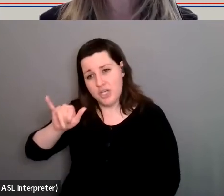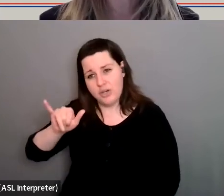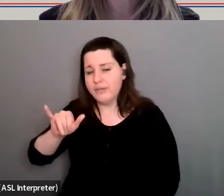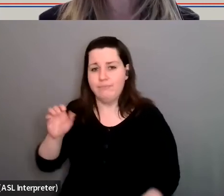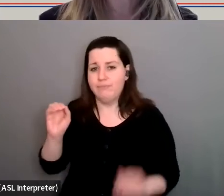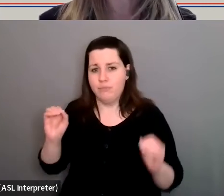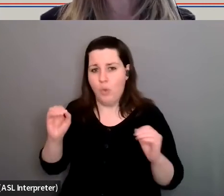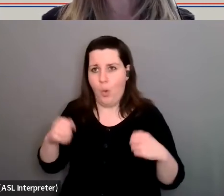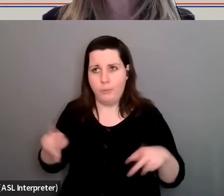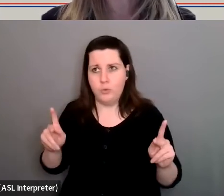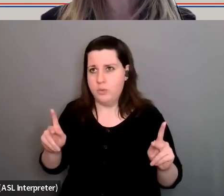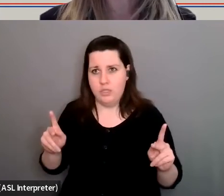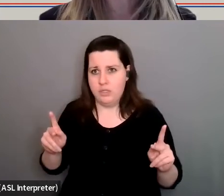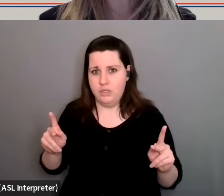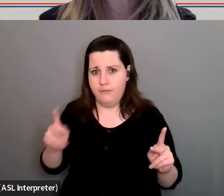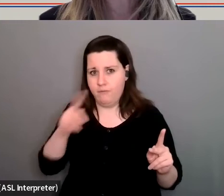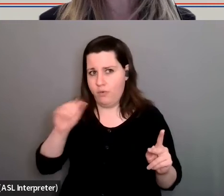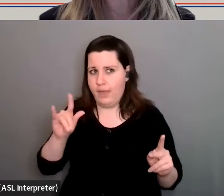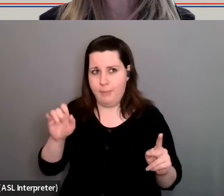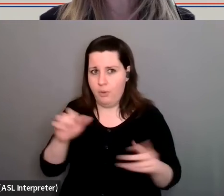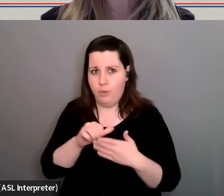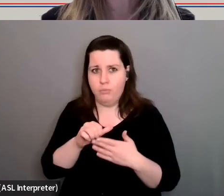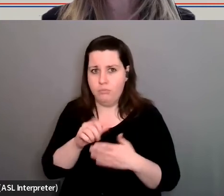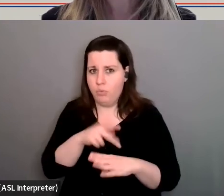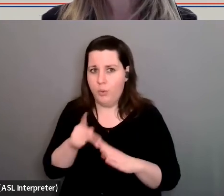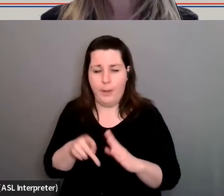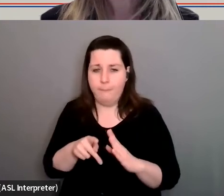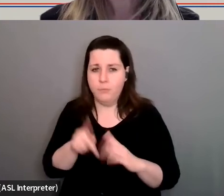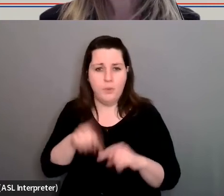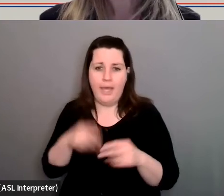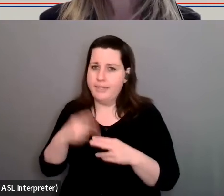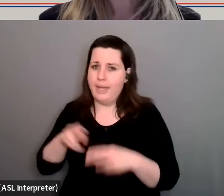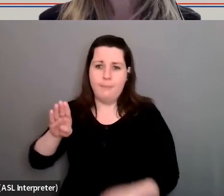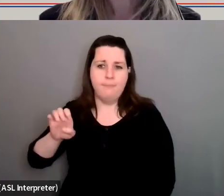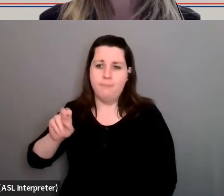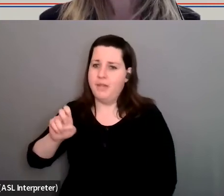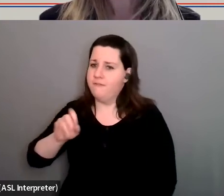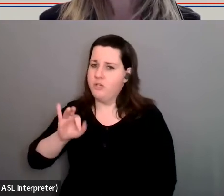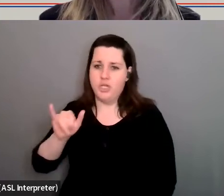in an ABLE program to name a beneficiary.